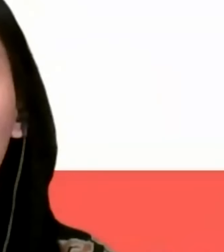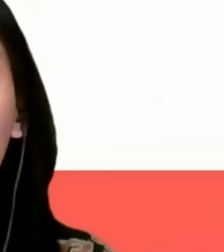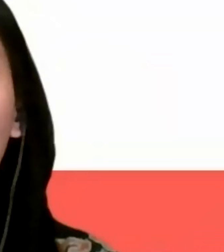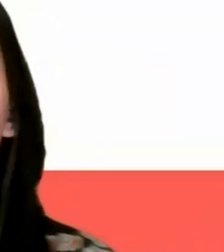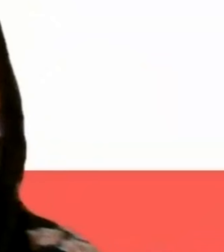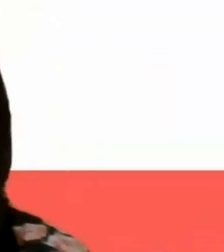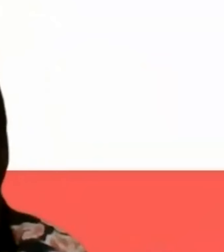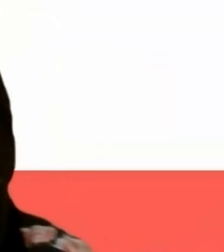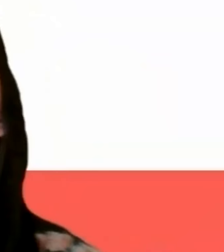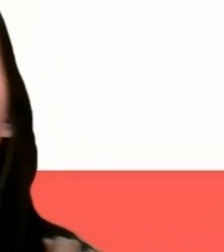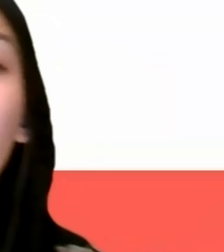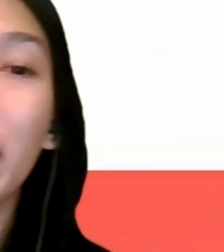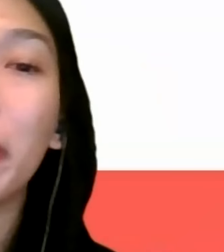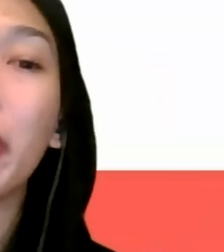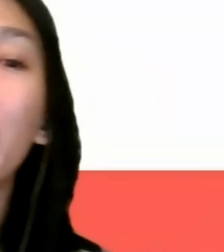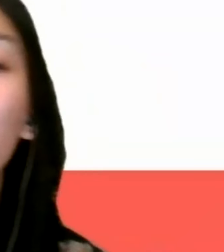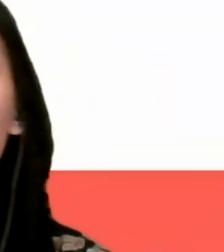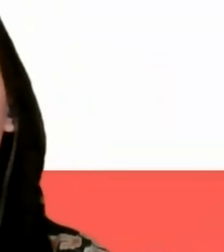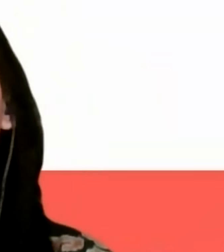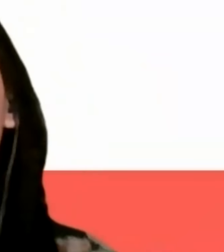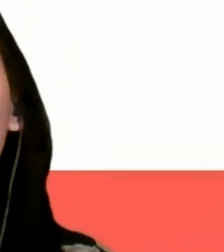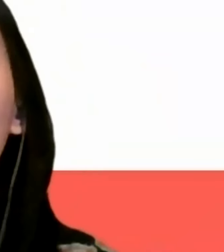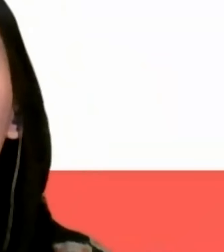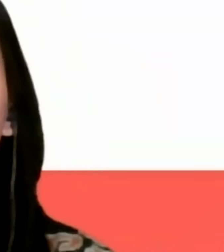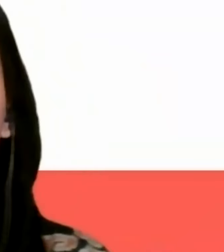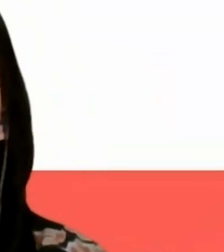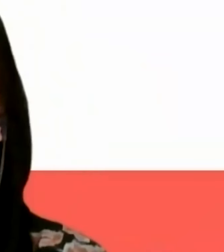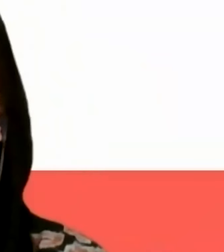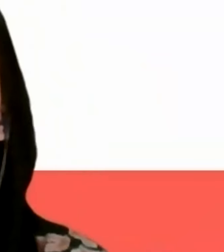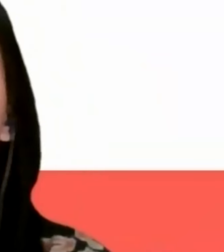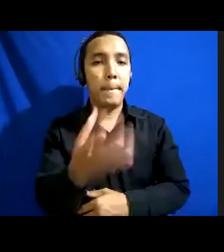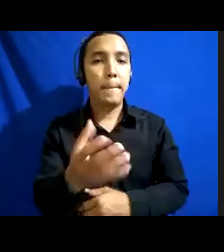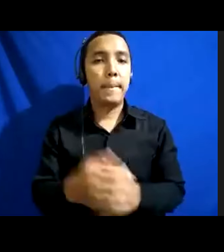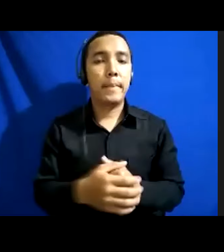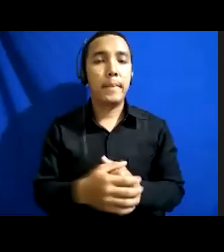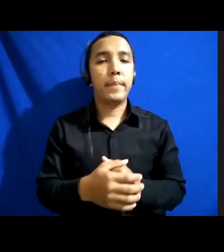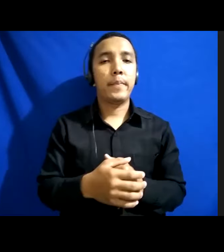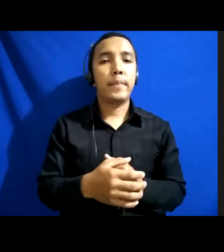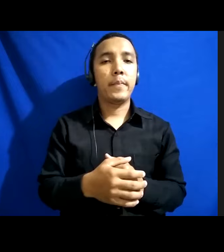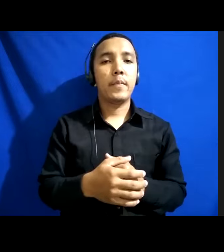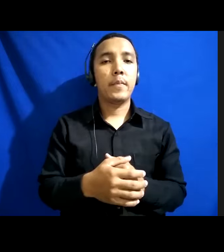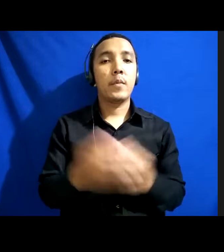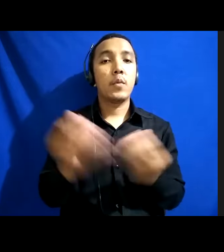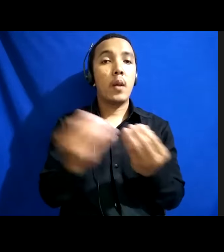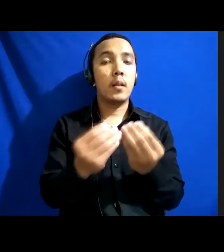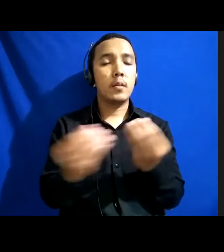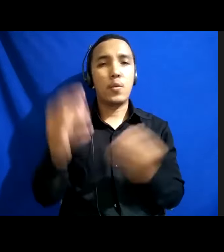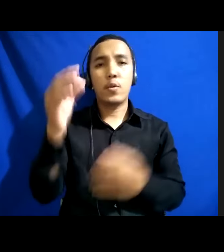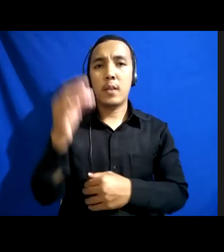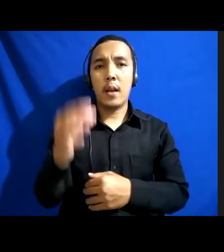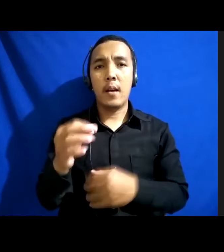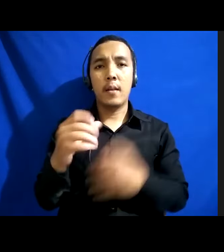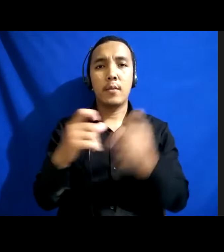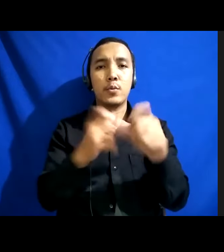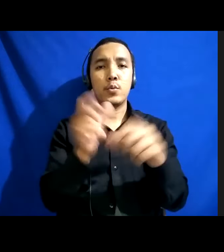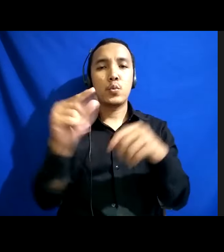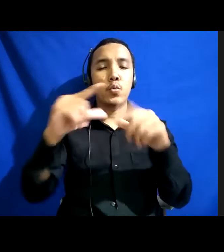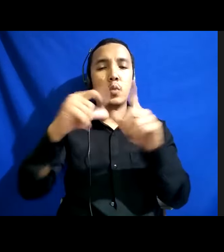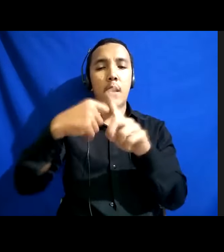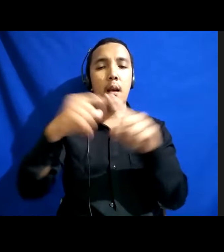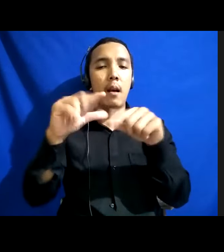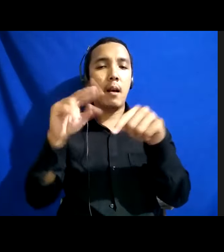All right, thank you very much to the Mayor of Surakarta, Gibran Raka Buming Raka, for your support to this